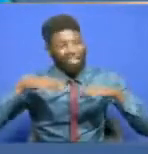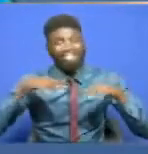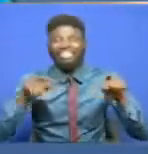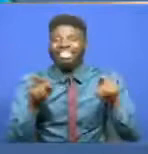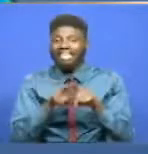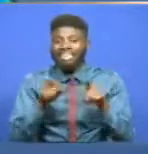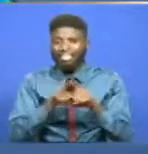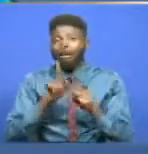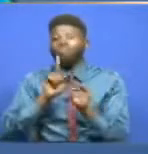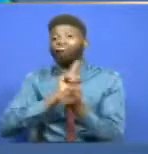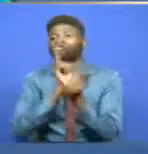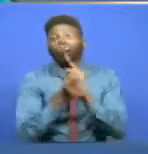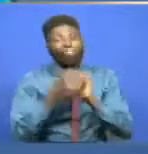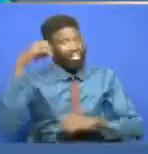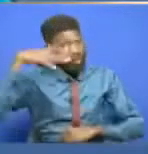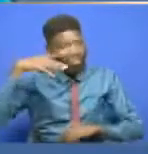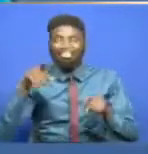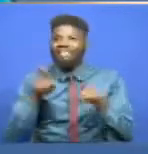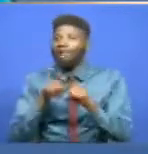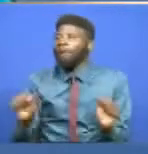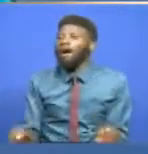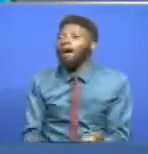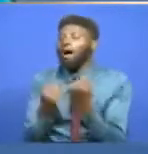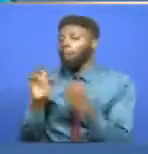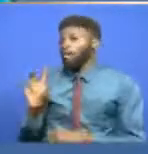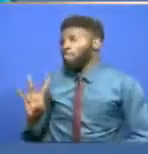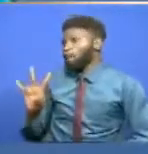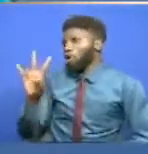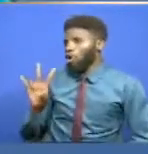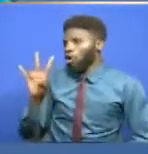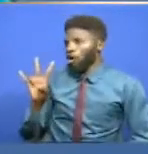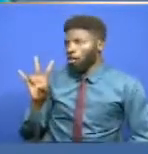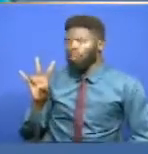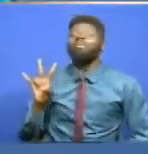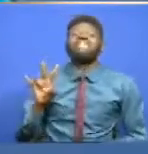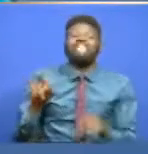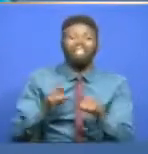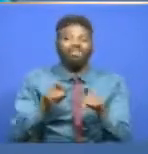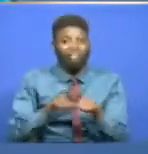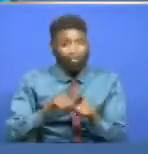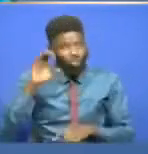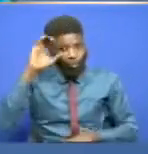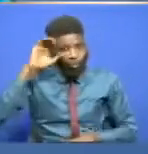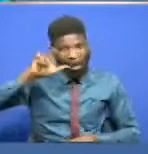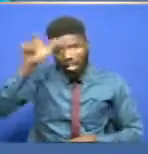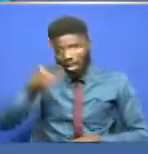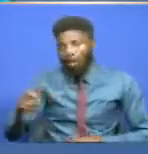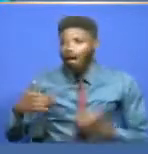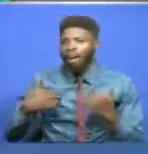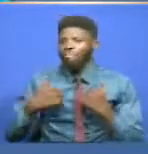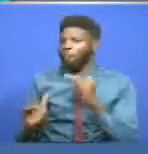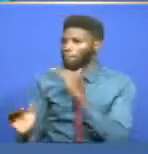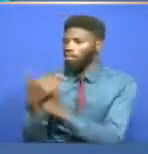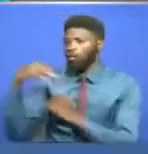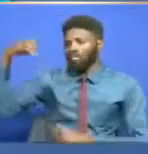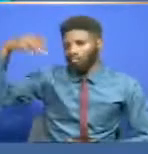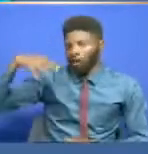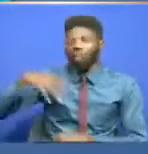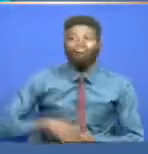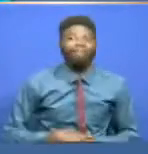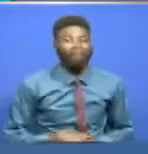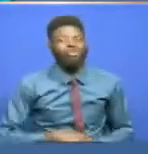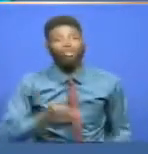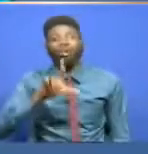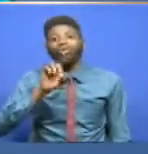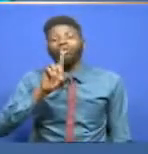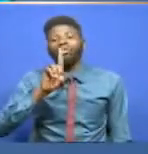sunny intervals, and the same will be experienced in areas of Voi. The coastal region will be having sunny intervals in the morning. Areas of Lodo